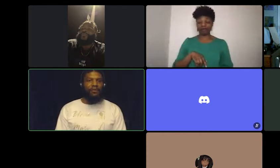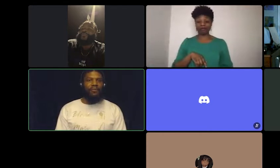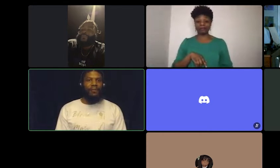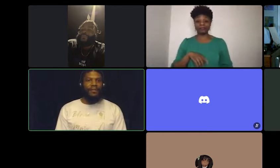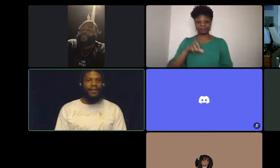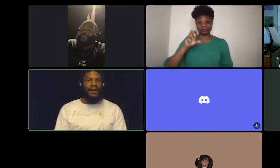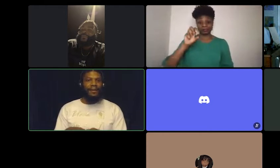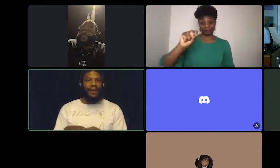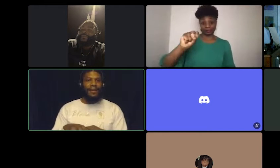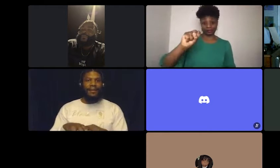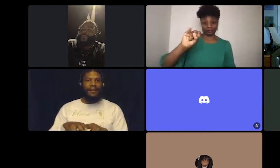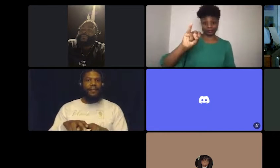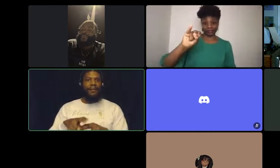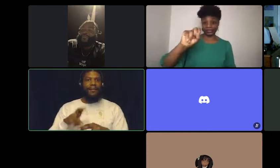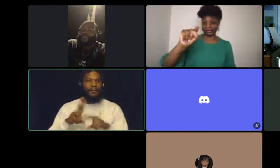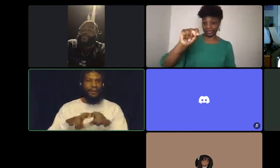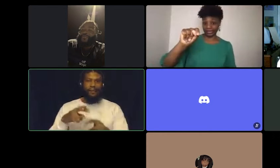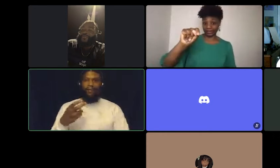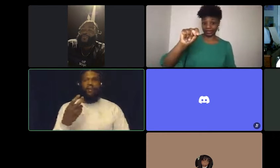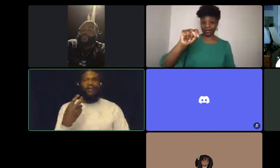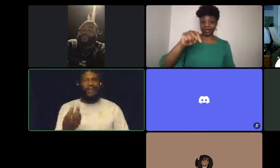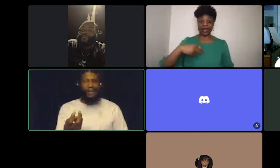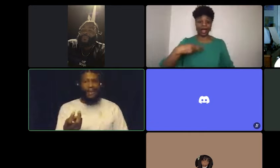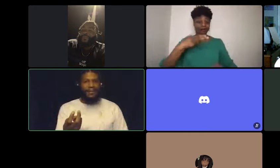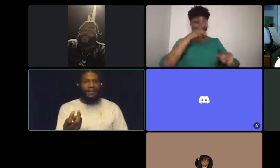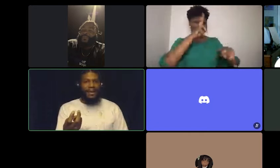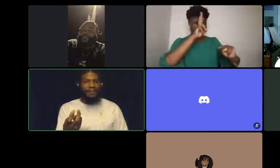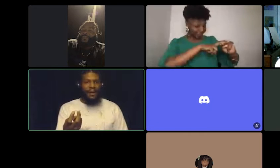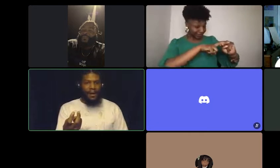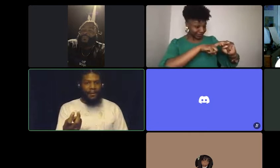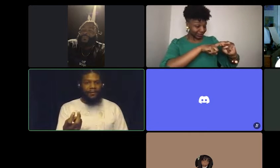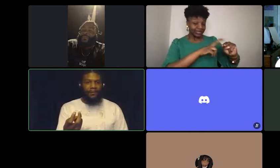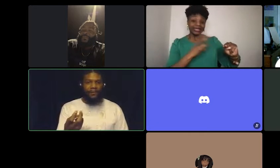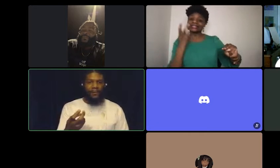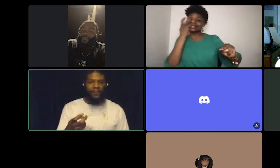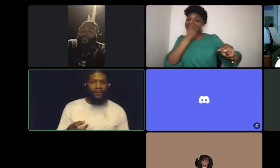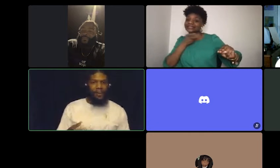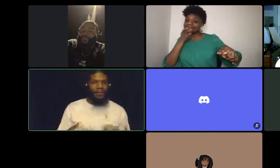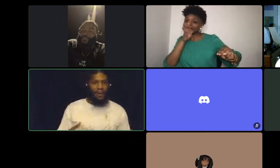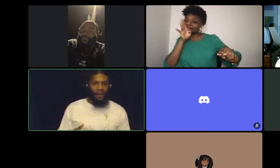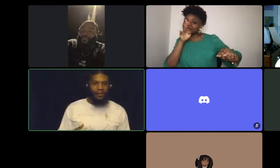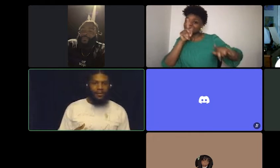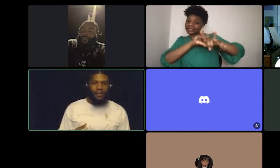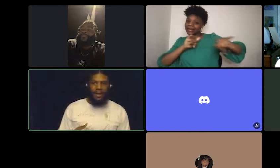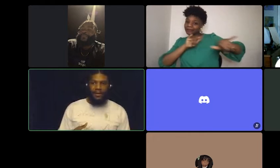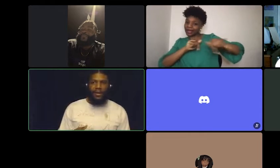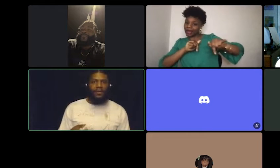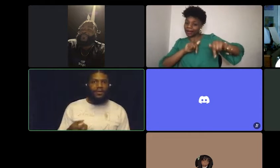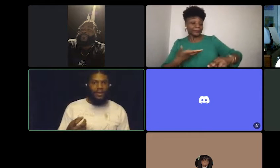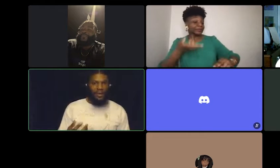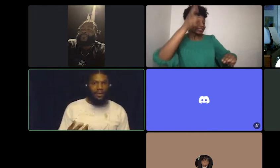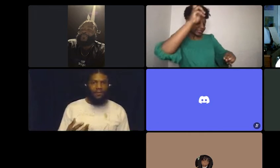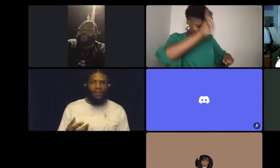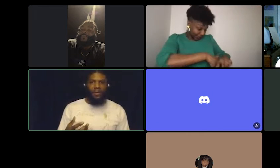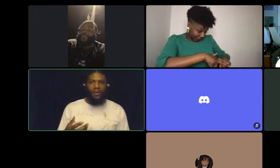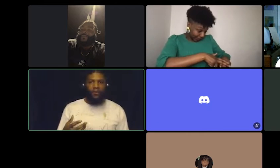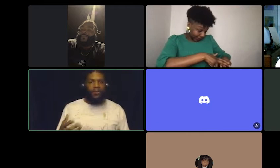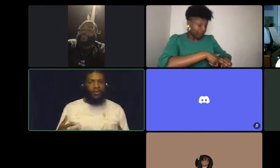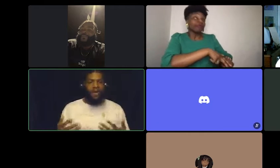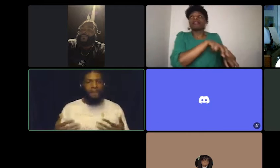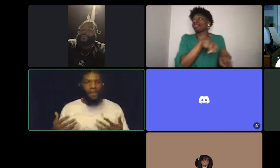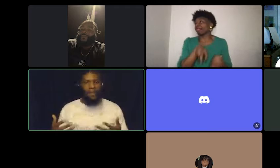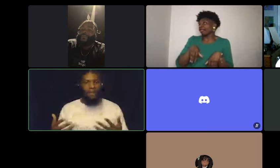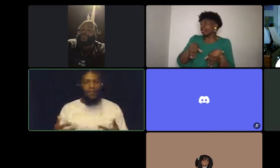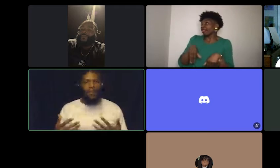would probably sign like sit or sit at the same time for my dog to kind of understand what